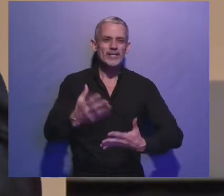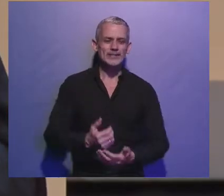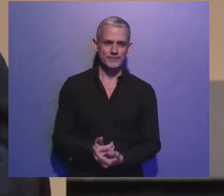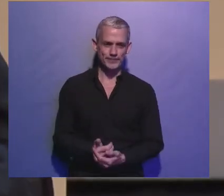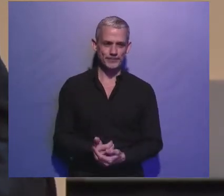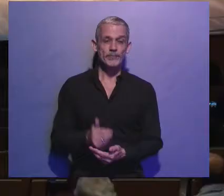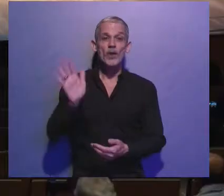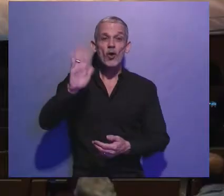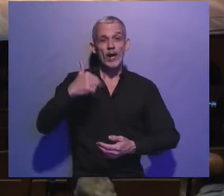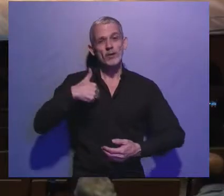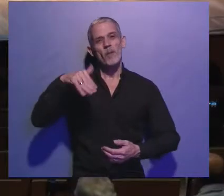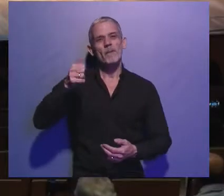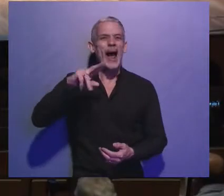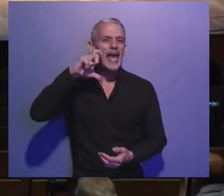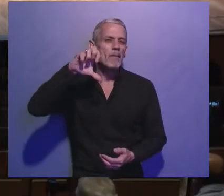at present.